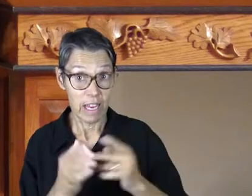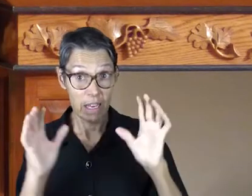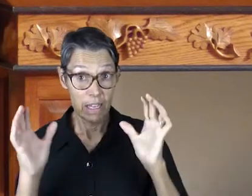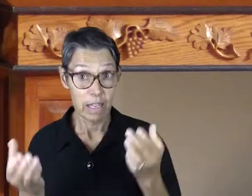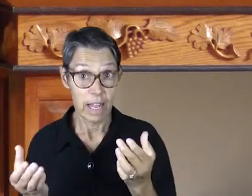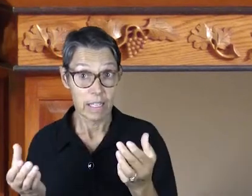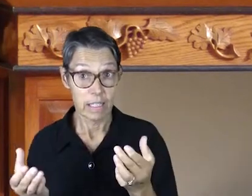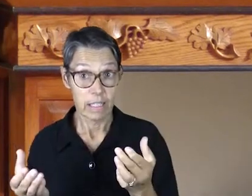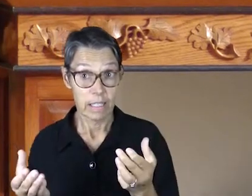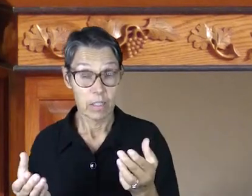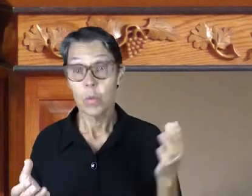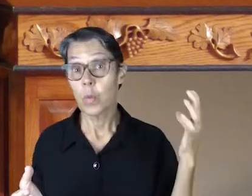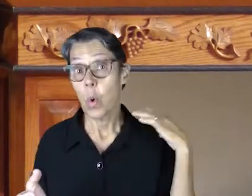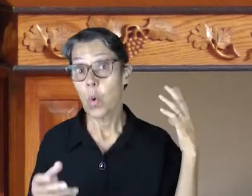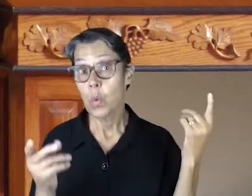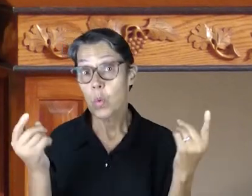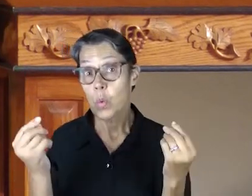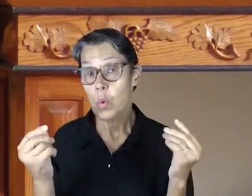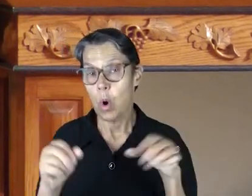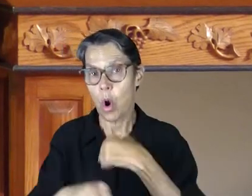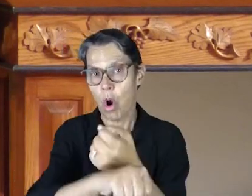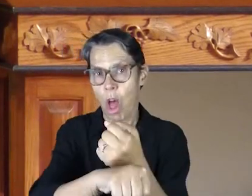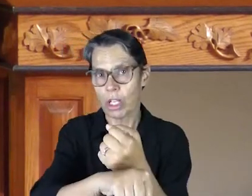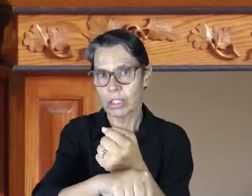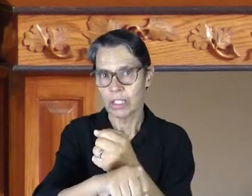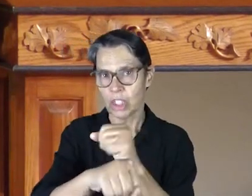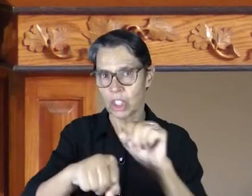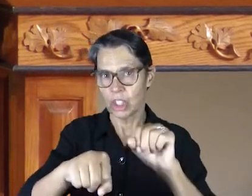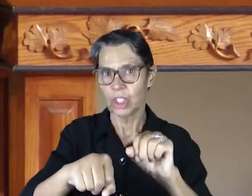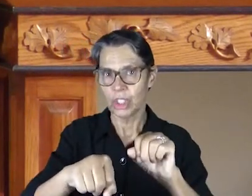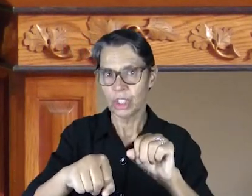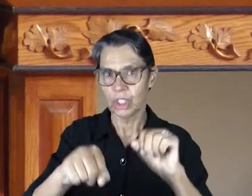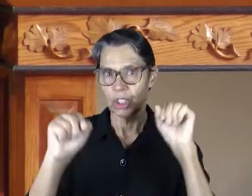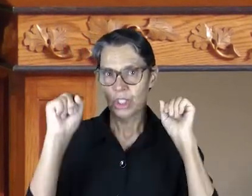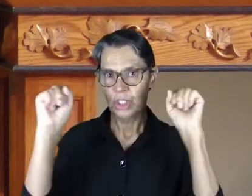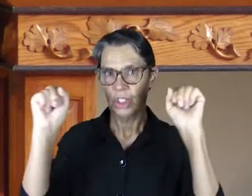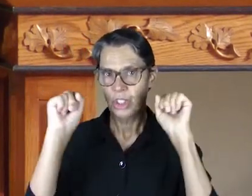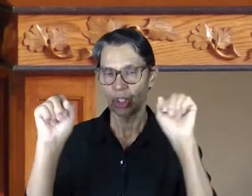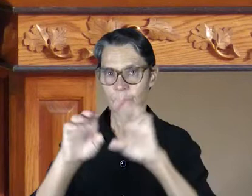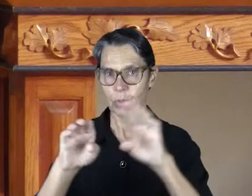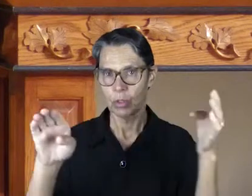chain around the doors of the basketball gym.